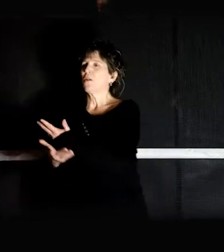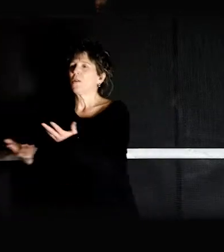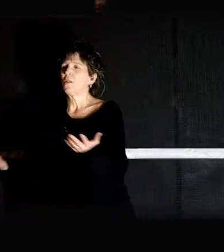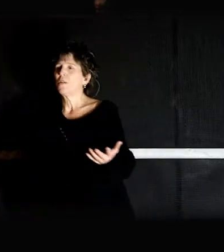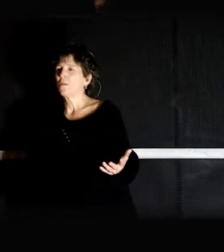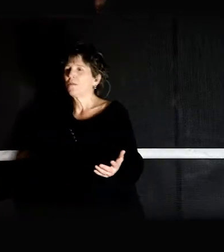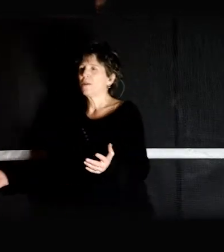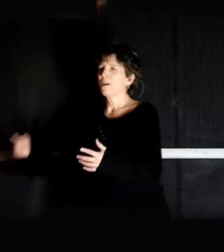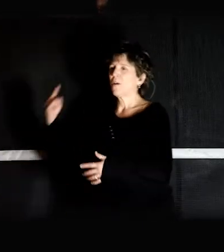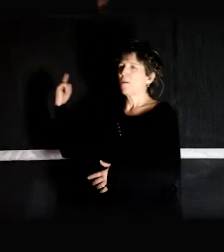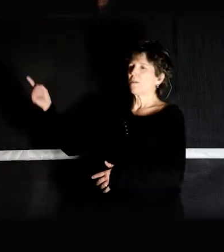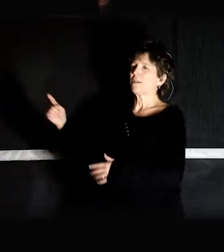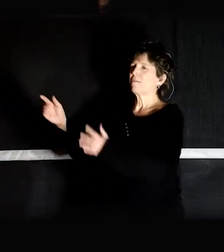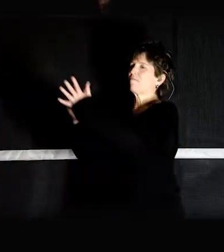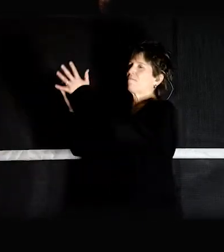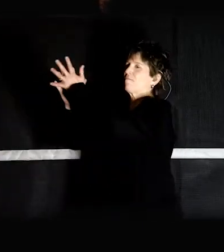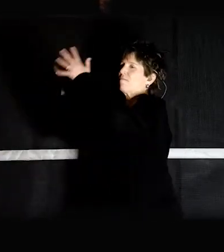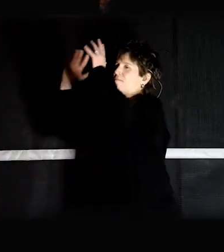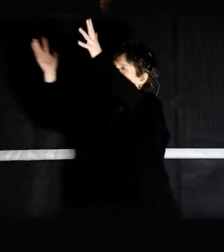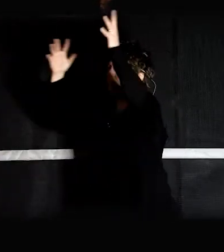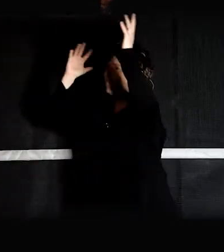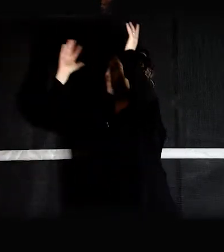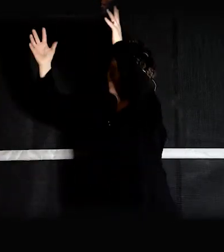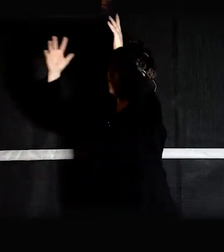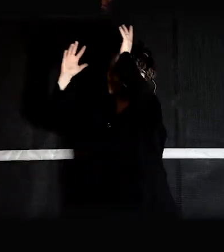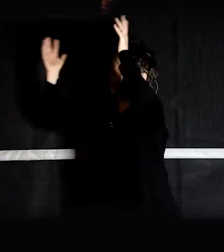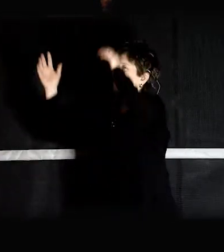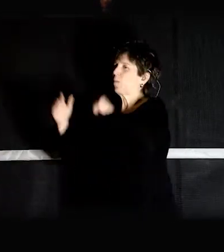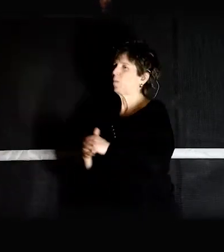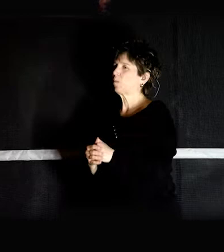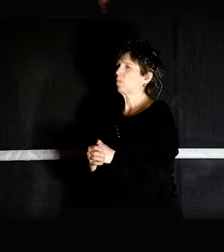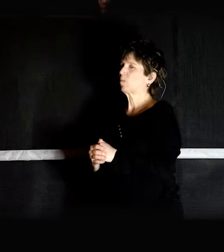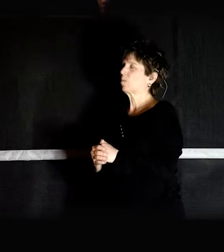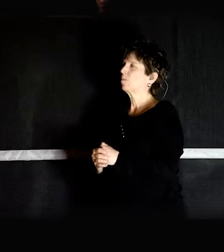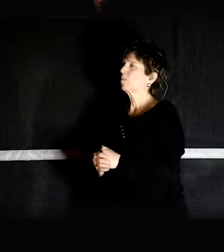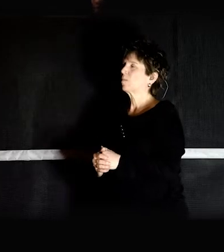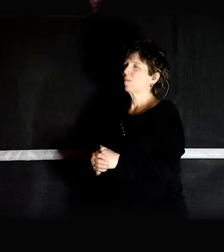To you only do we give our praise, God.